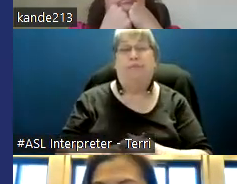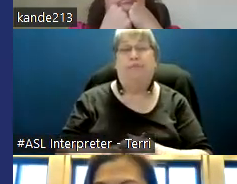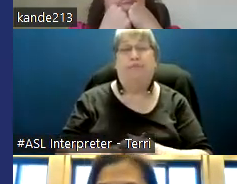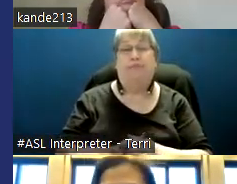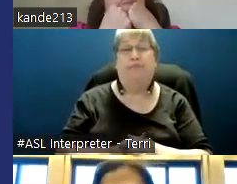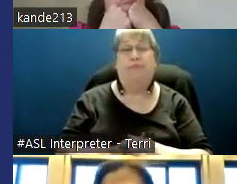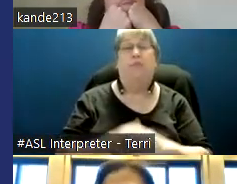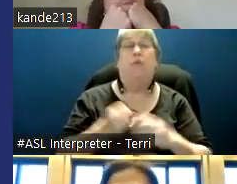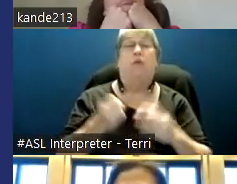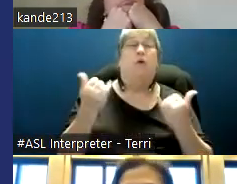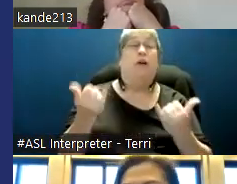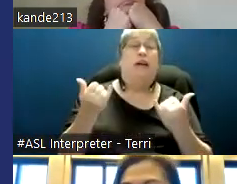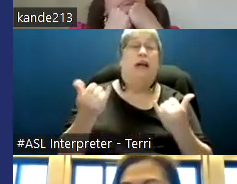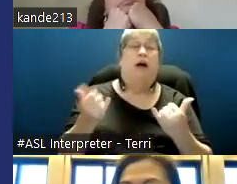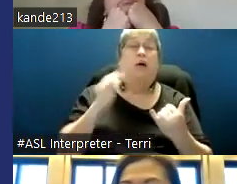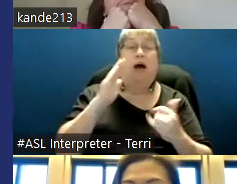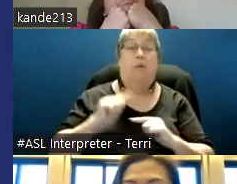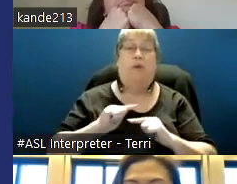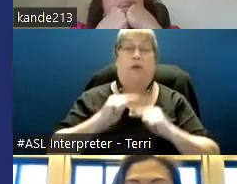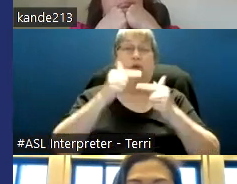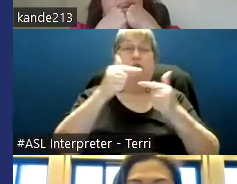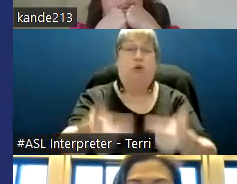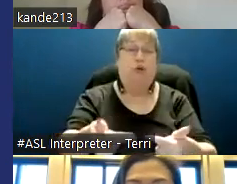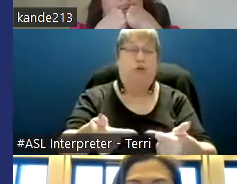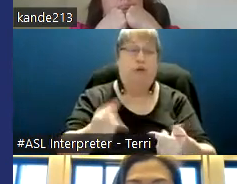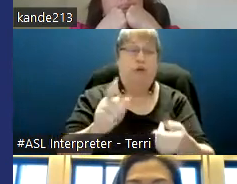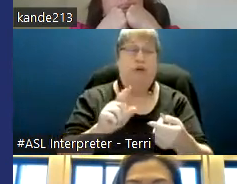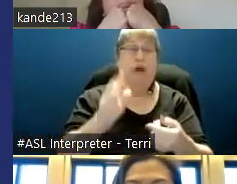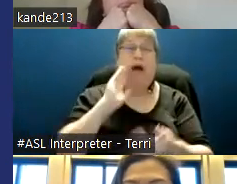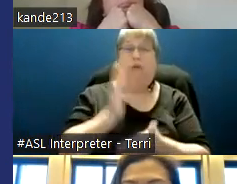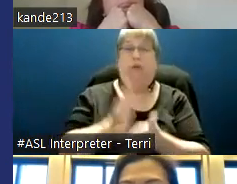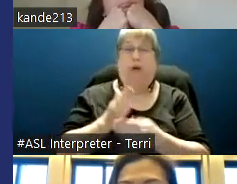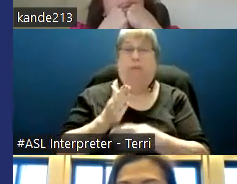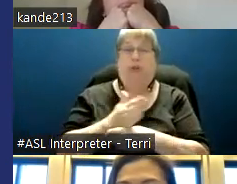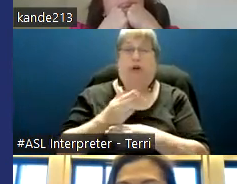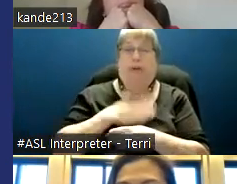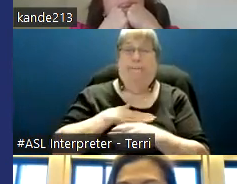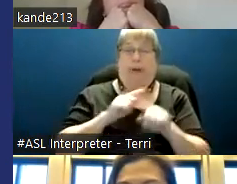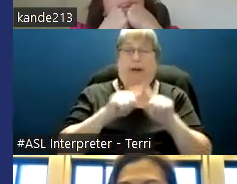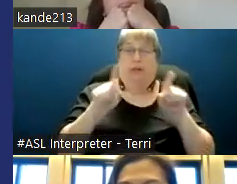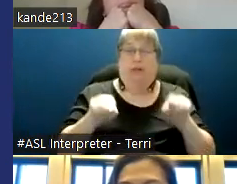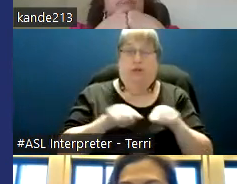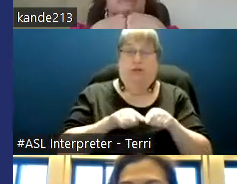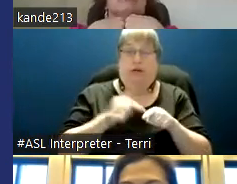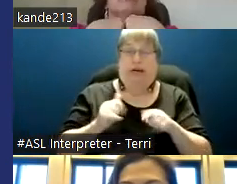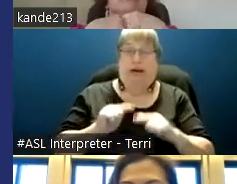So at this time now, I'm going to turn it over to, I'm going to stop sharing my screen, and I'm going to let Katie and Mark